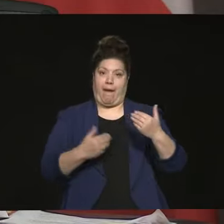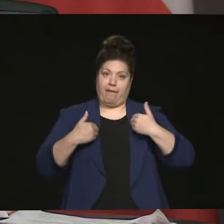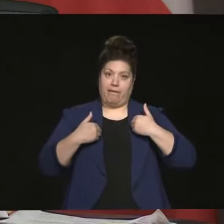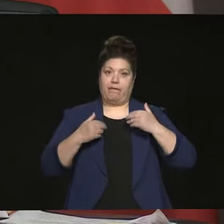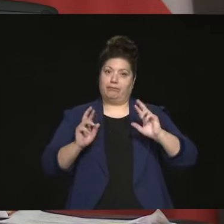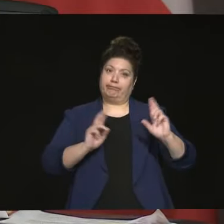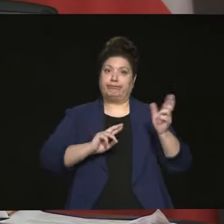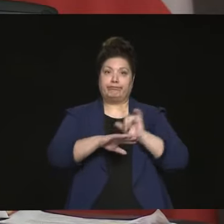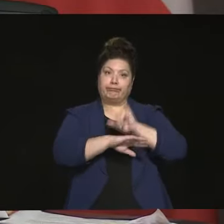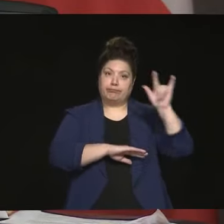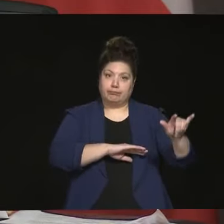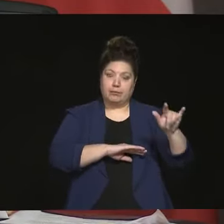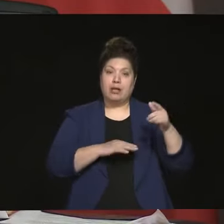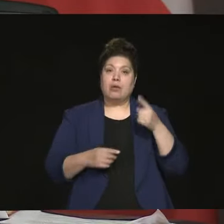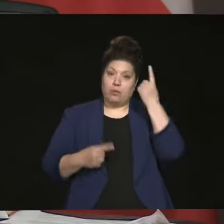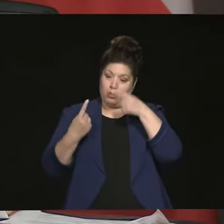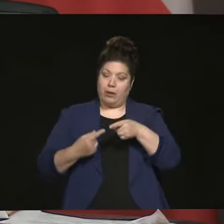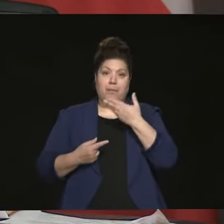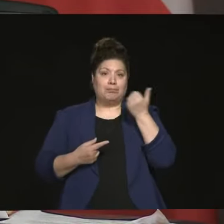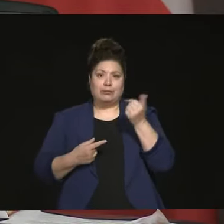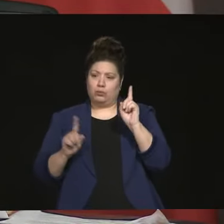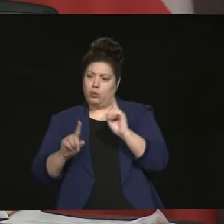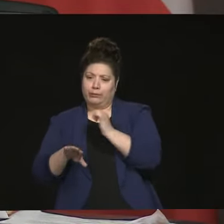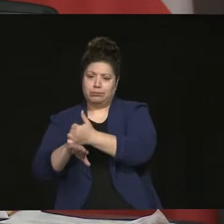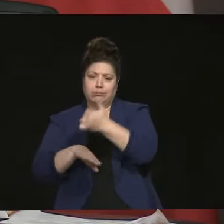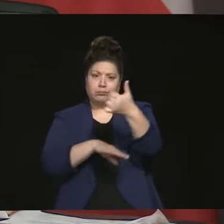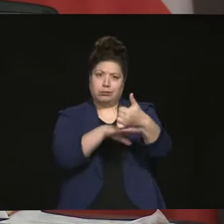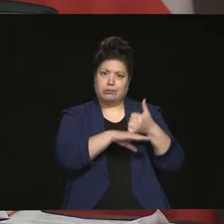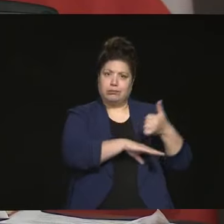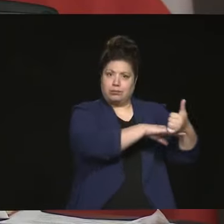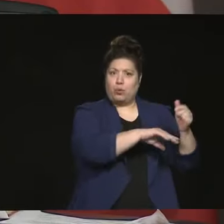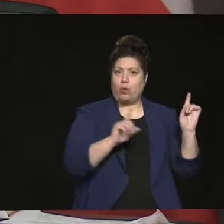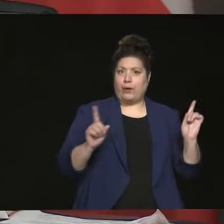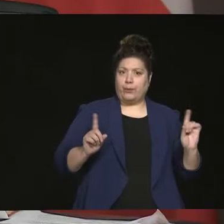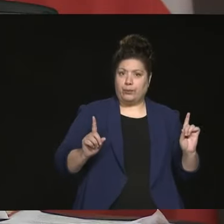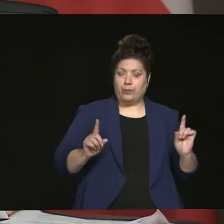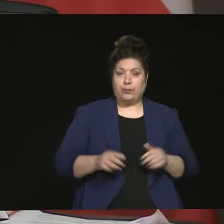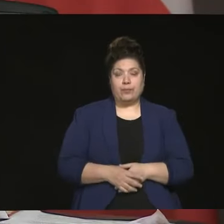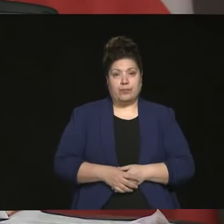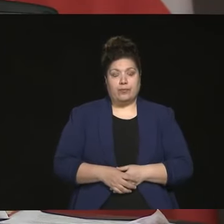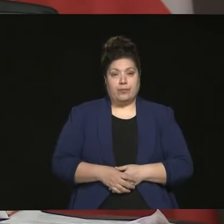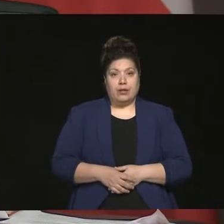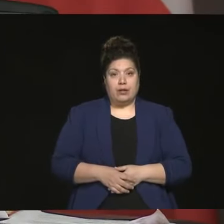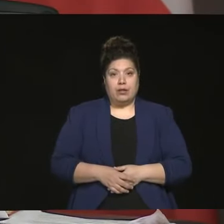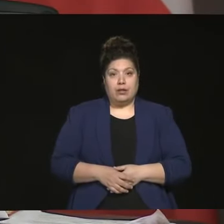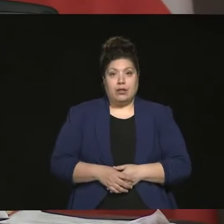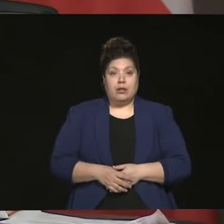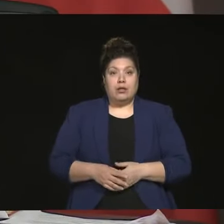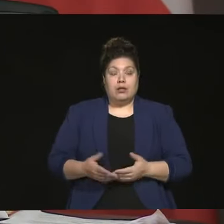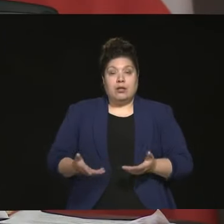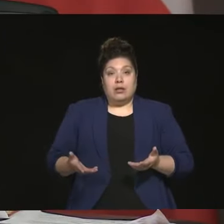distribution system itself. And so I think, in terms